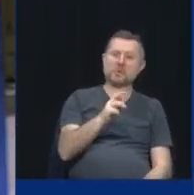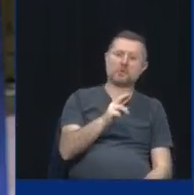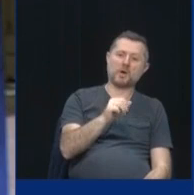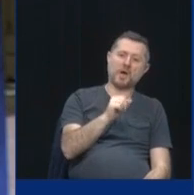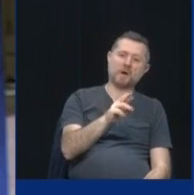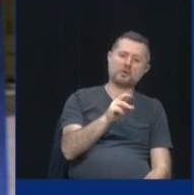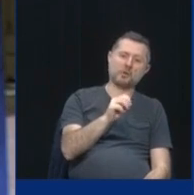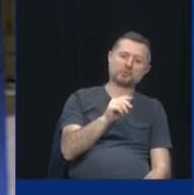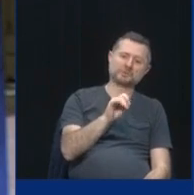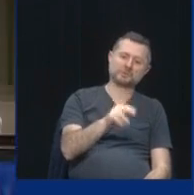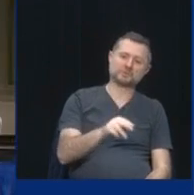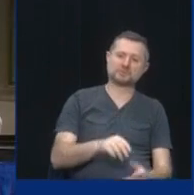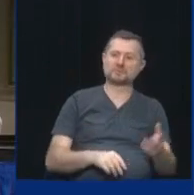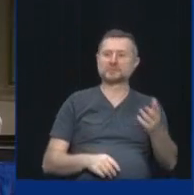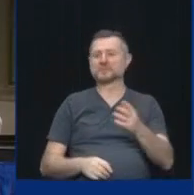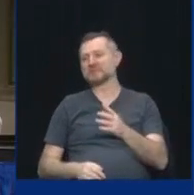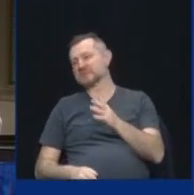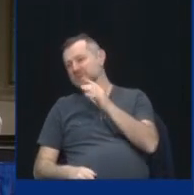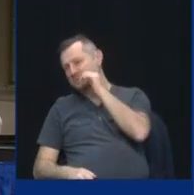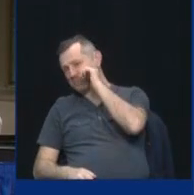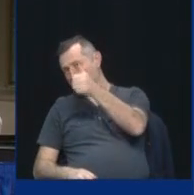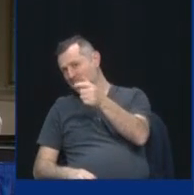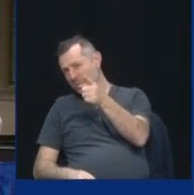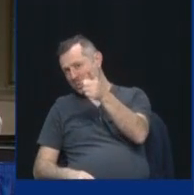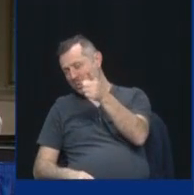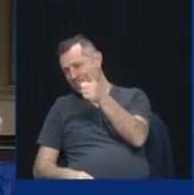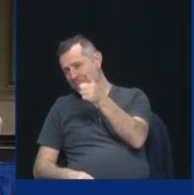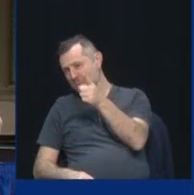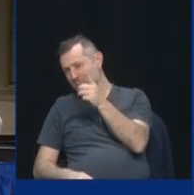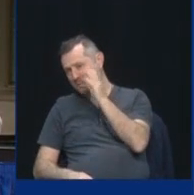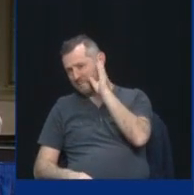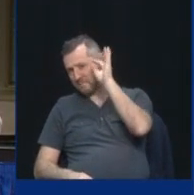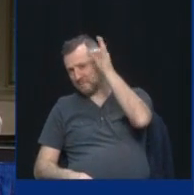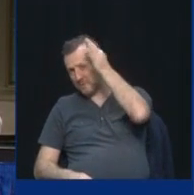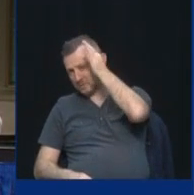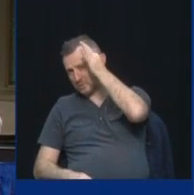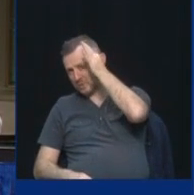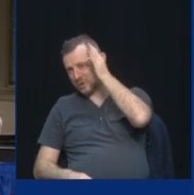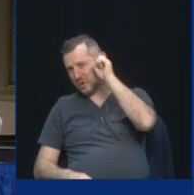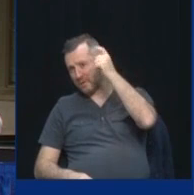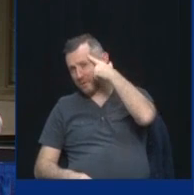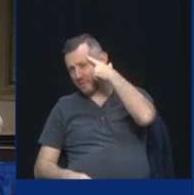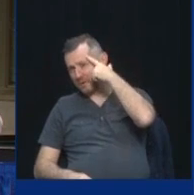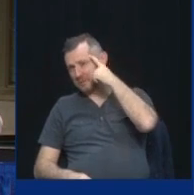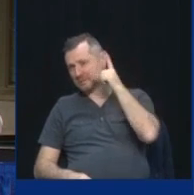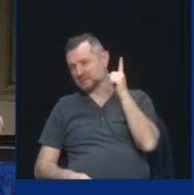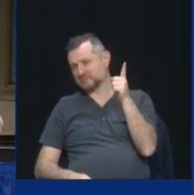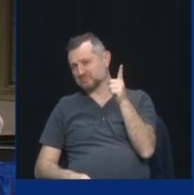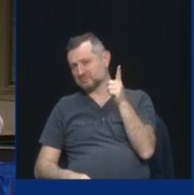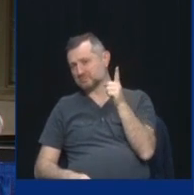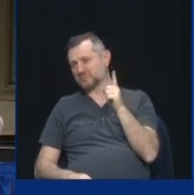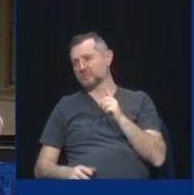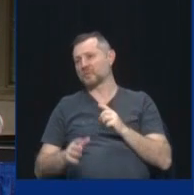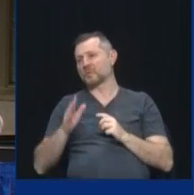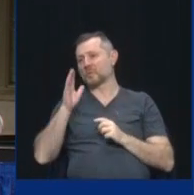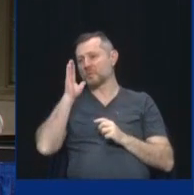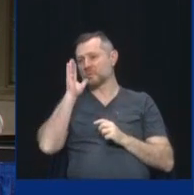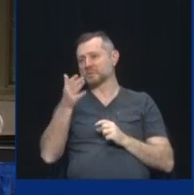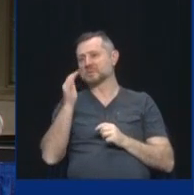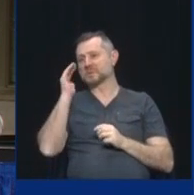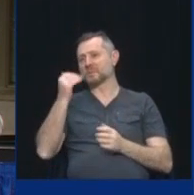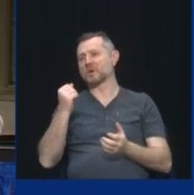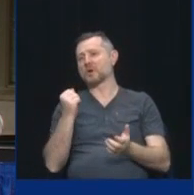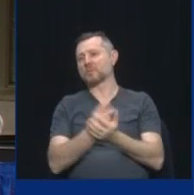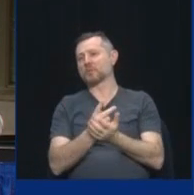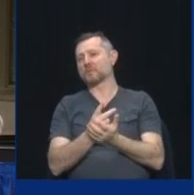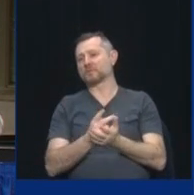it up, tomorrow the Fed on Gateway, tomorrow the federal government is almost certainly going to advance Gateway